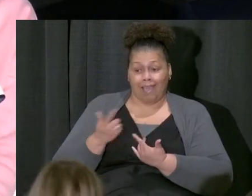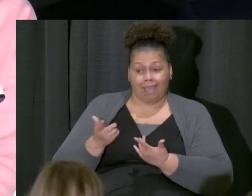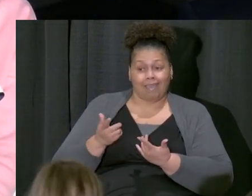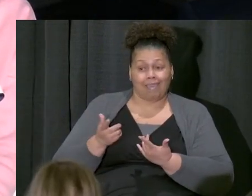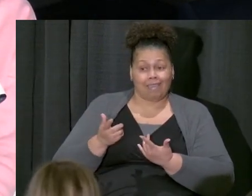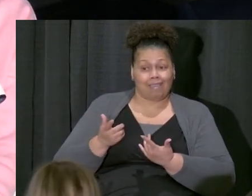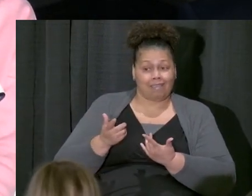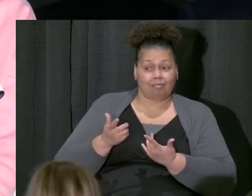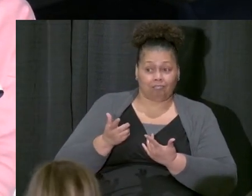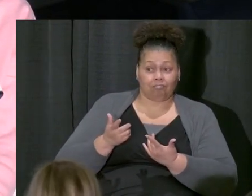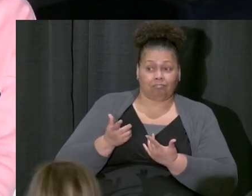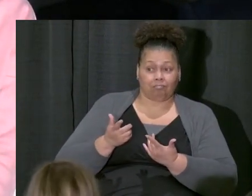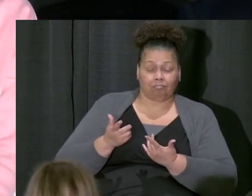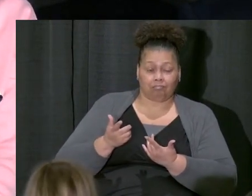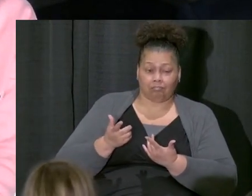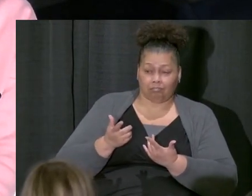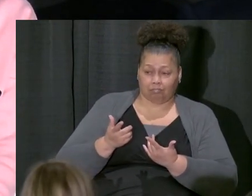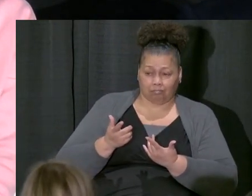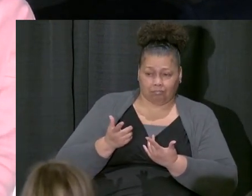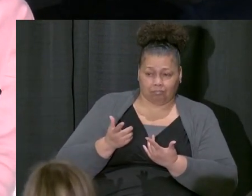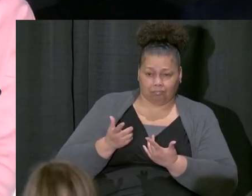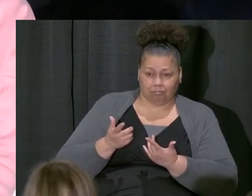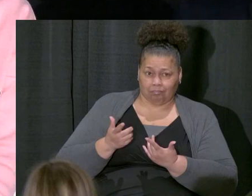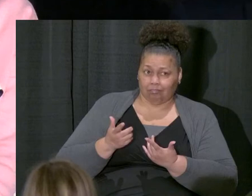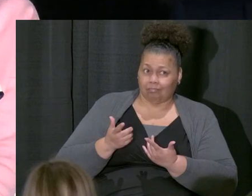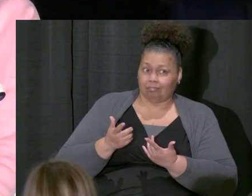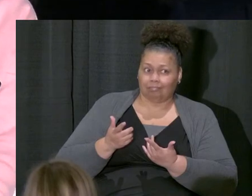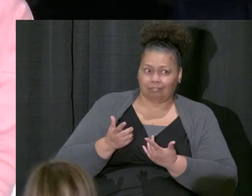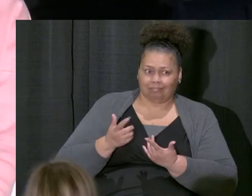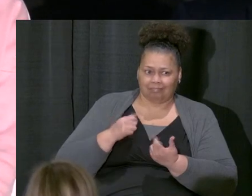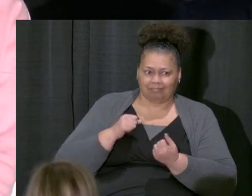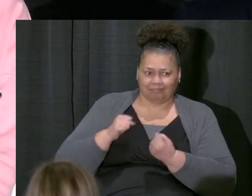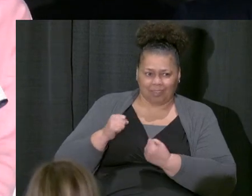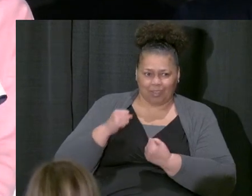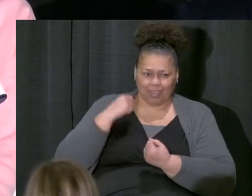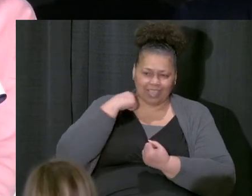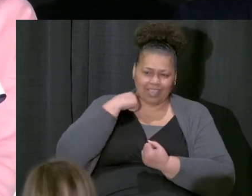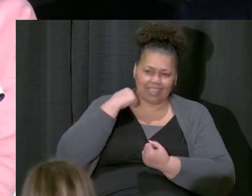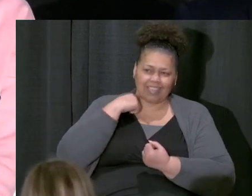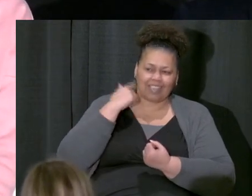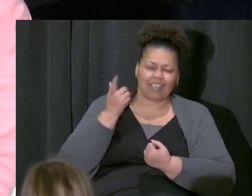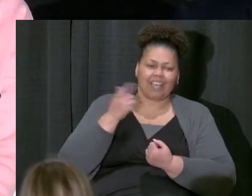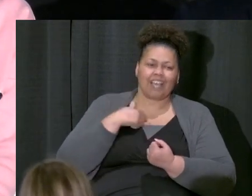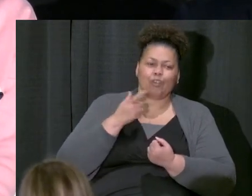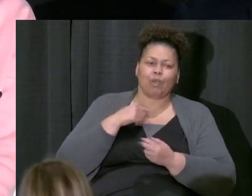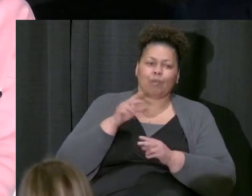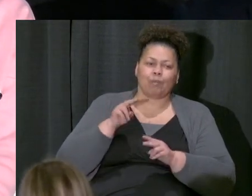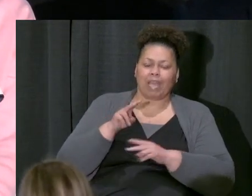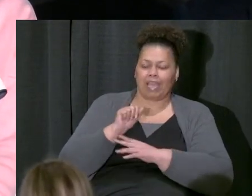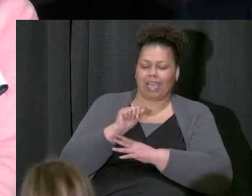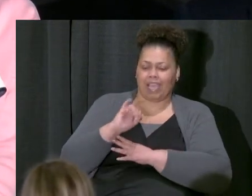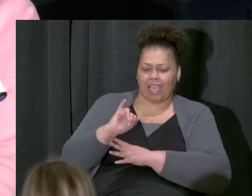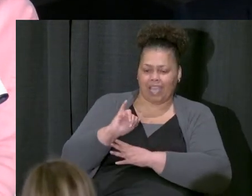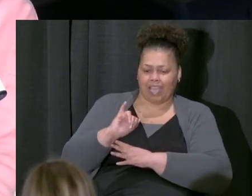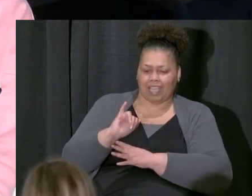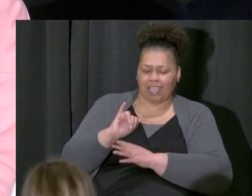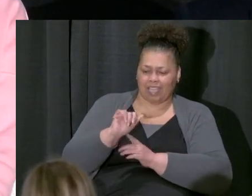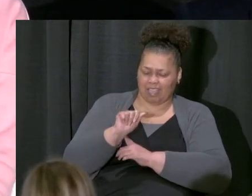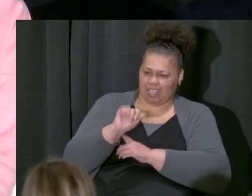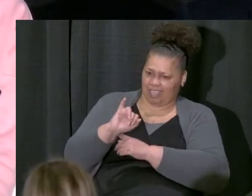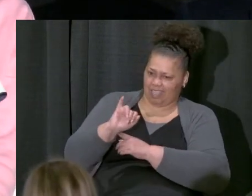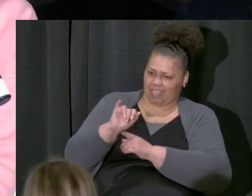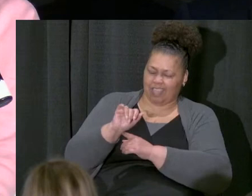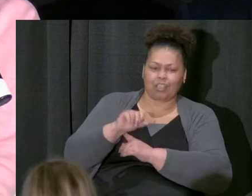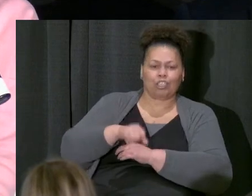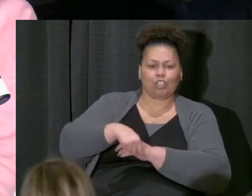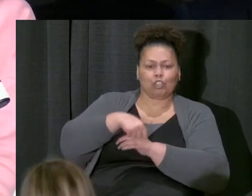we launched and one of the example is the development of AI suitcase. AI suitcase is